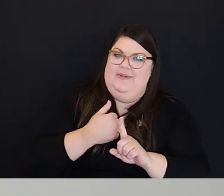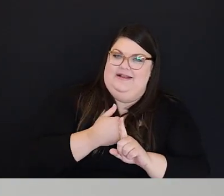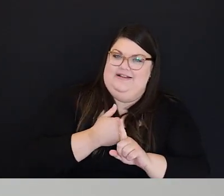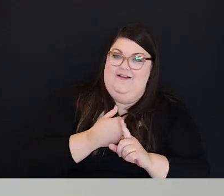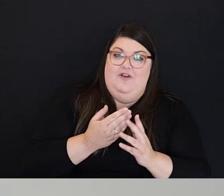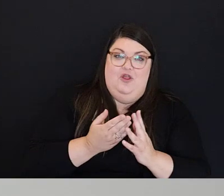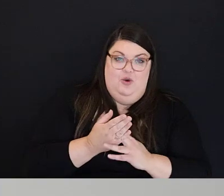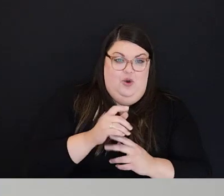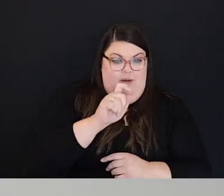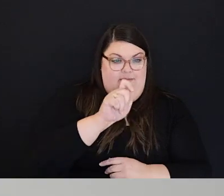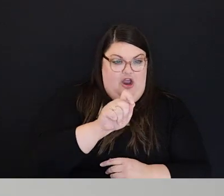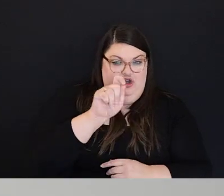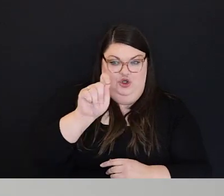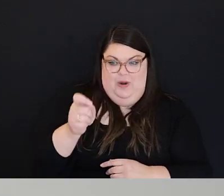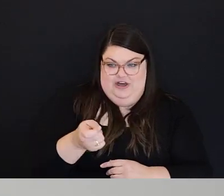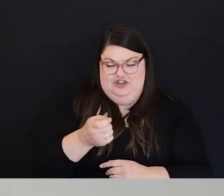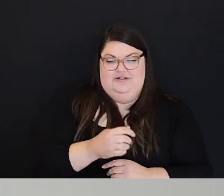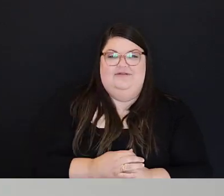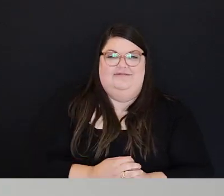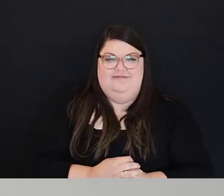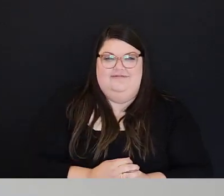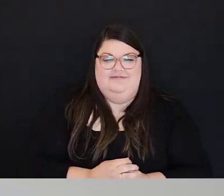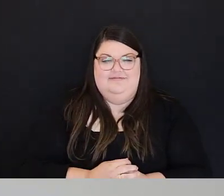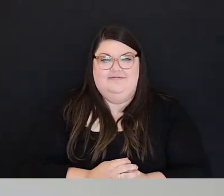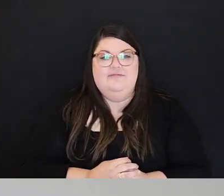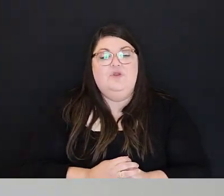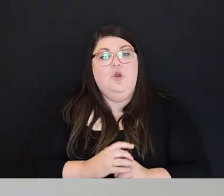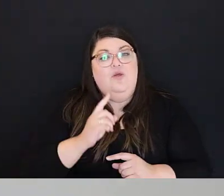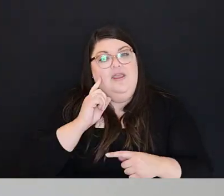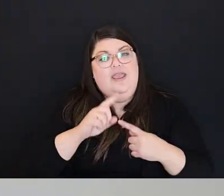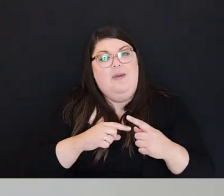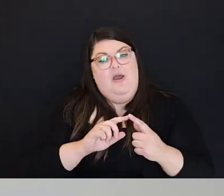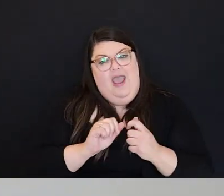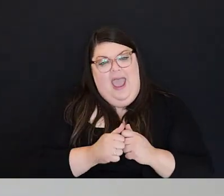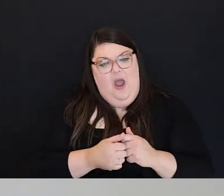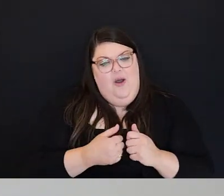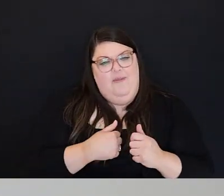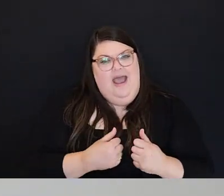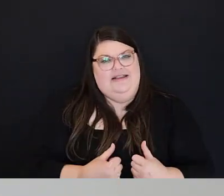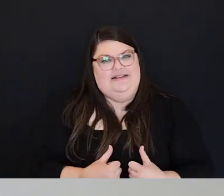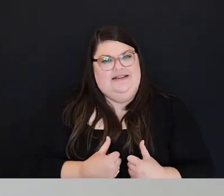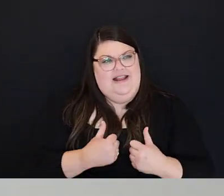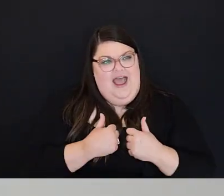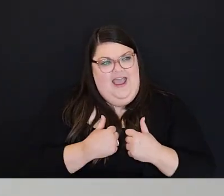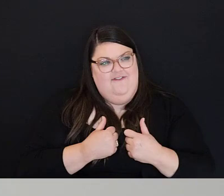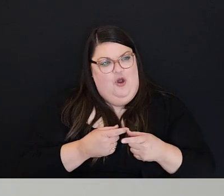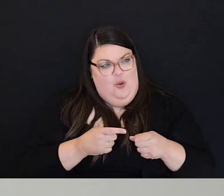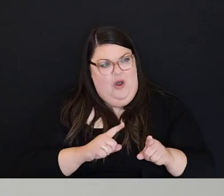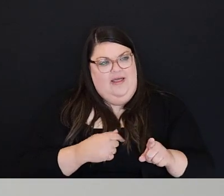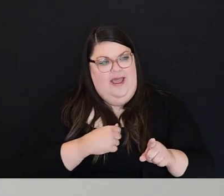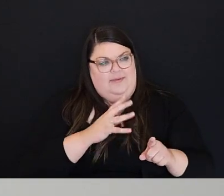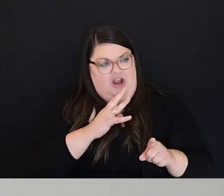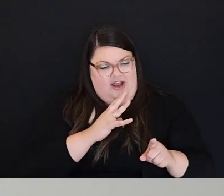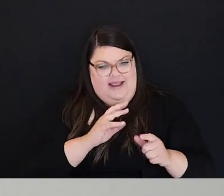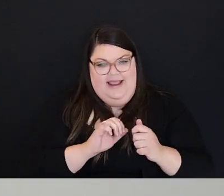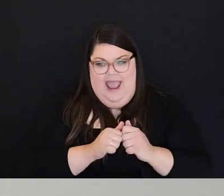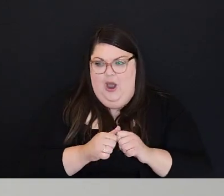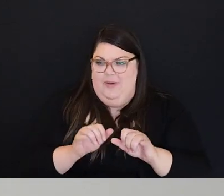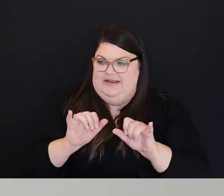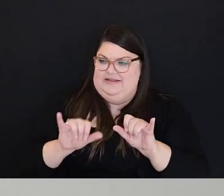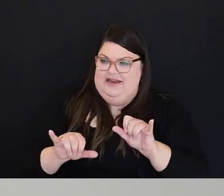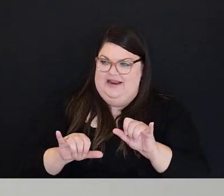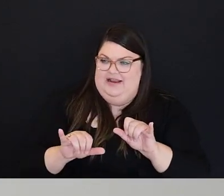punctuation. And again, that is literally about thinking about, how am I staying alive while I'm talking? How am I staying alive? How am I actually